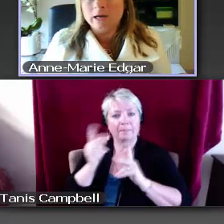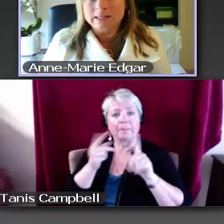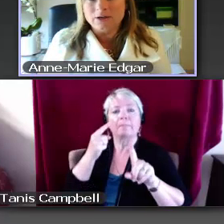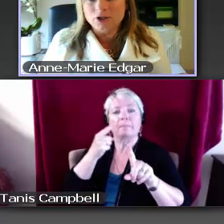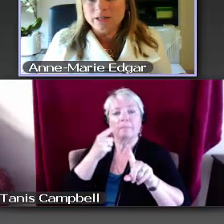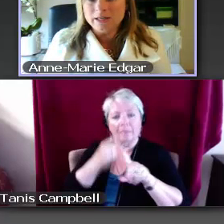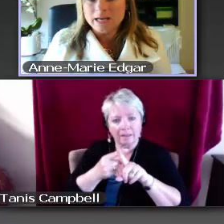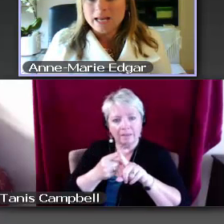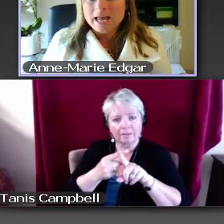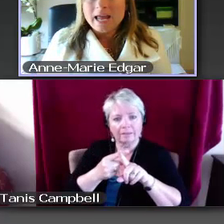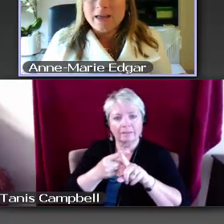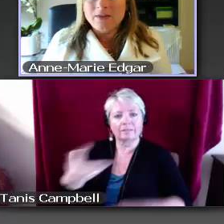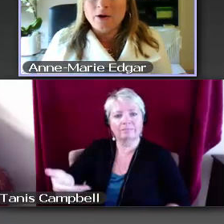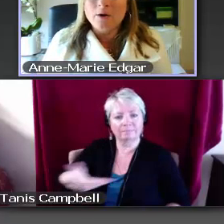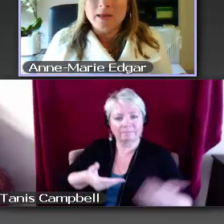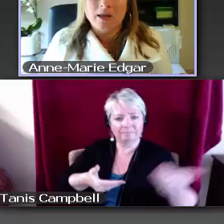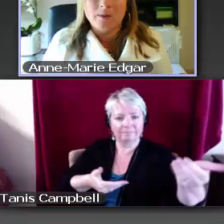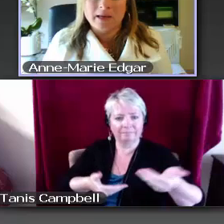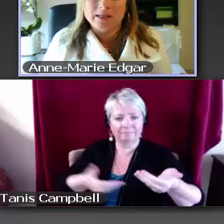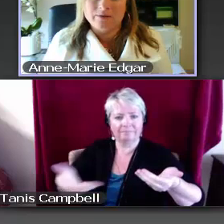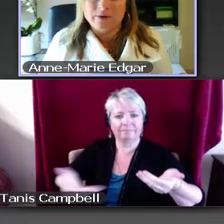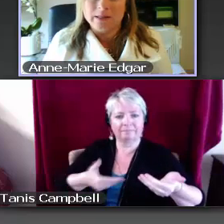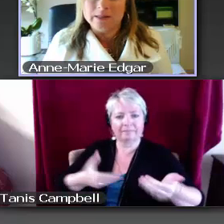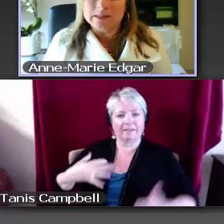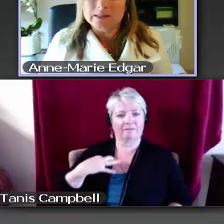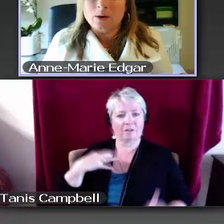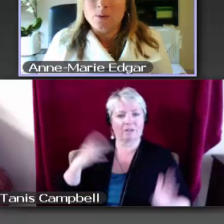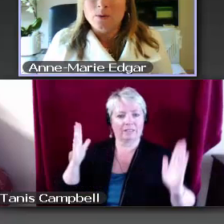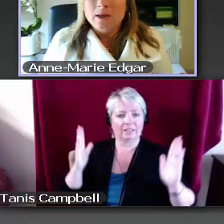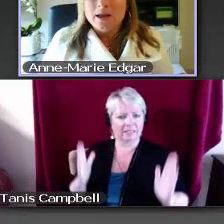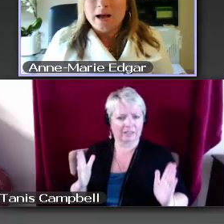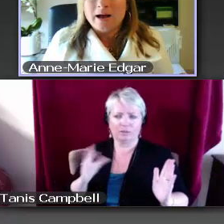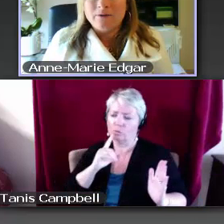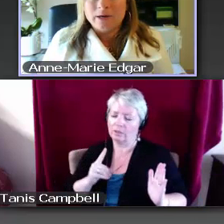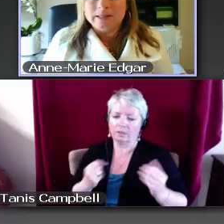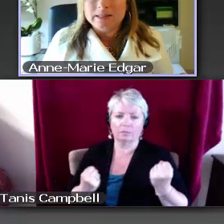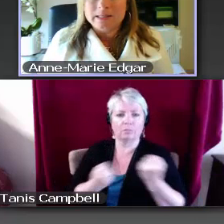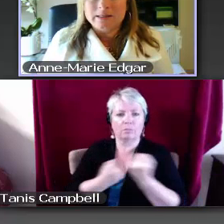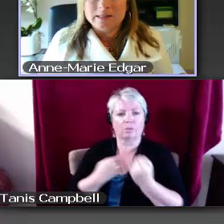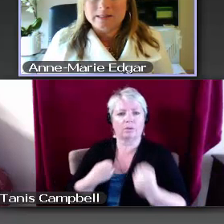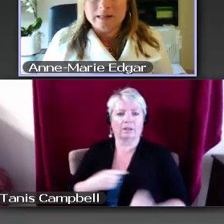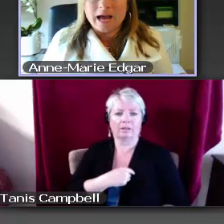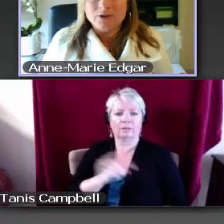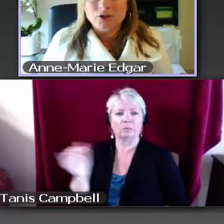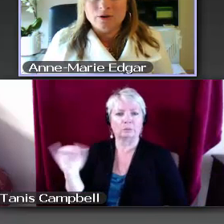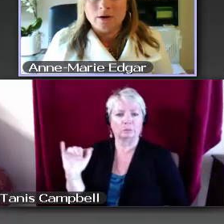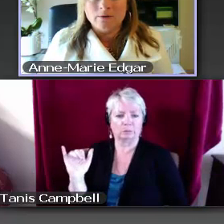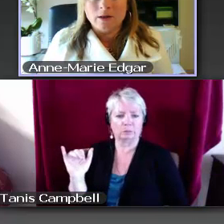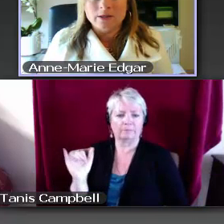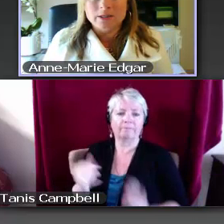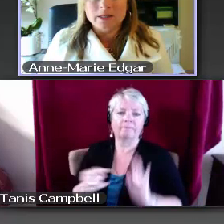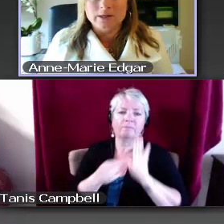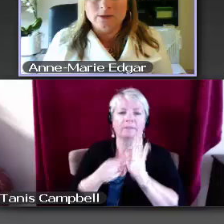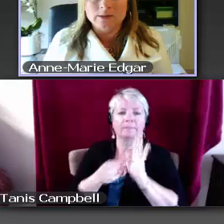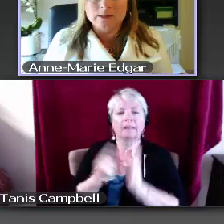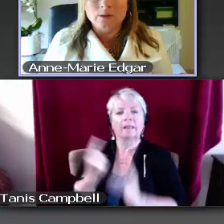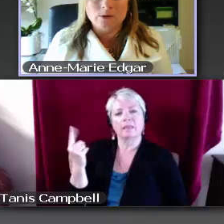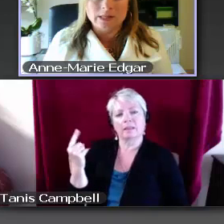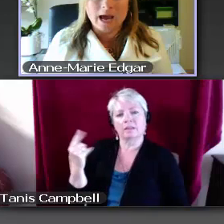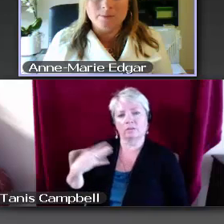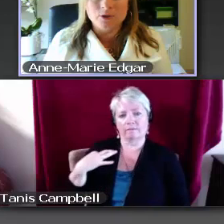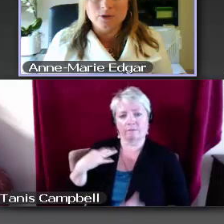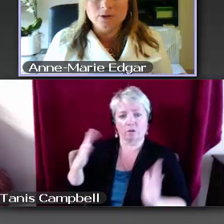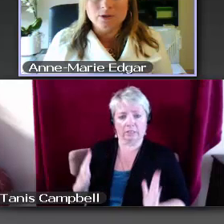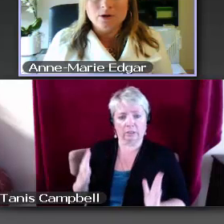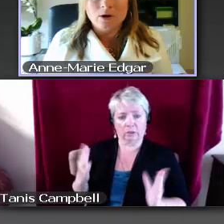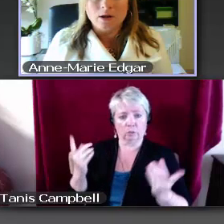our organization, and they are making a big difference. So for instance, last year our volunteers